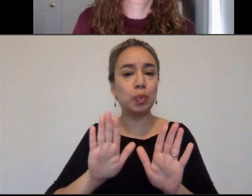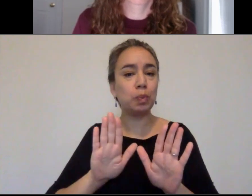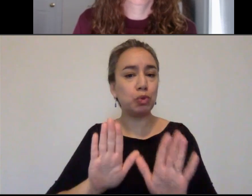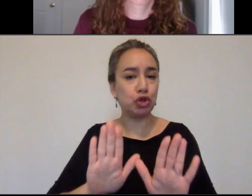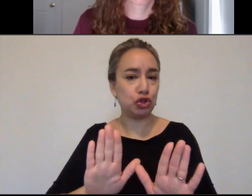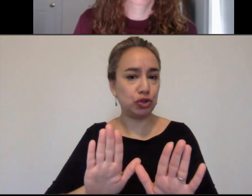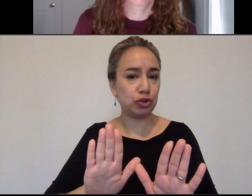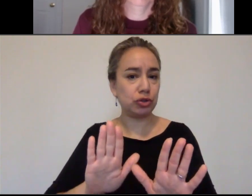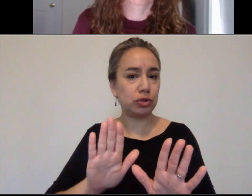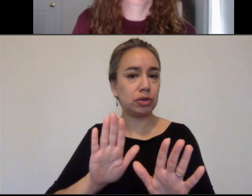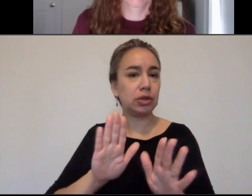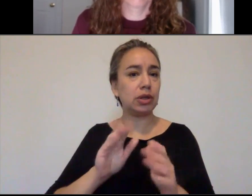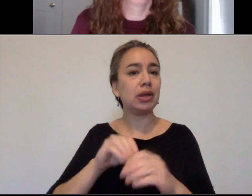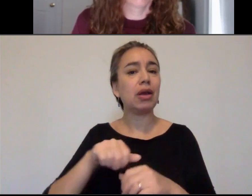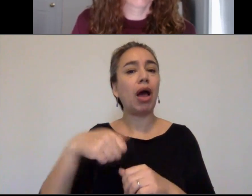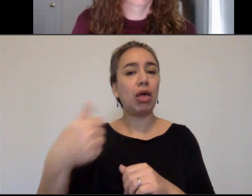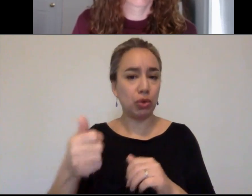their later courses.